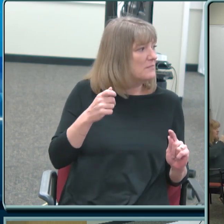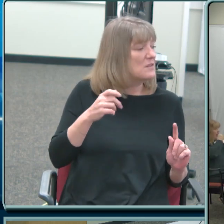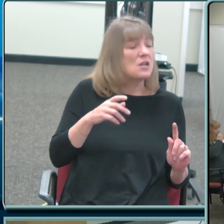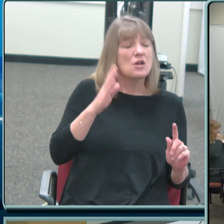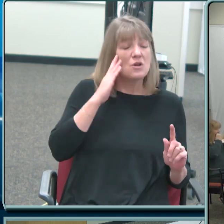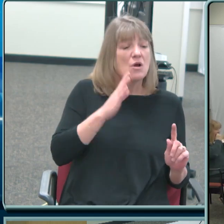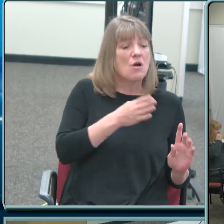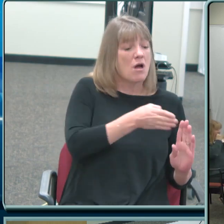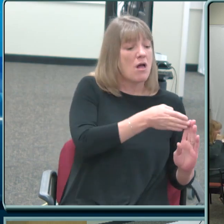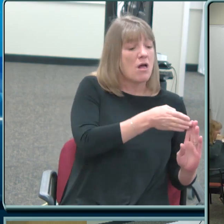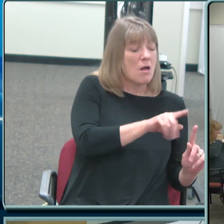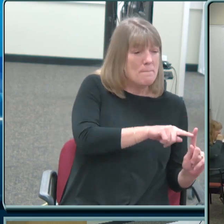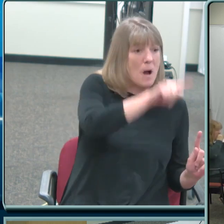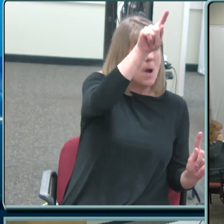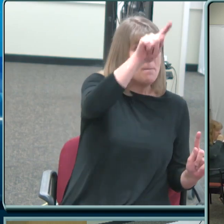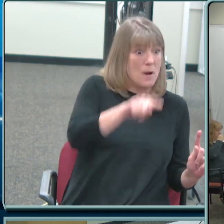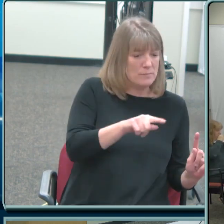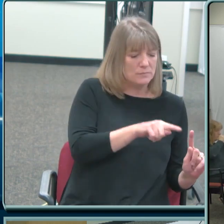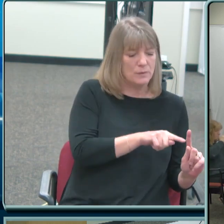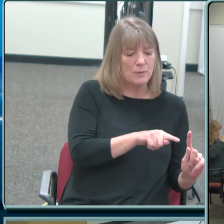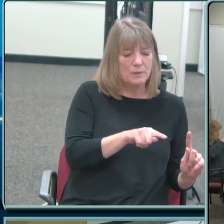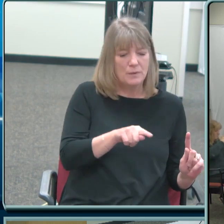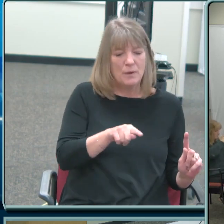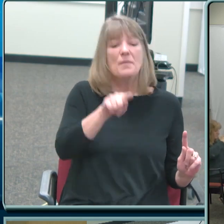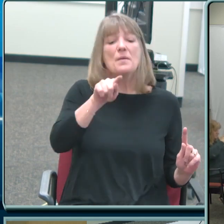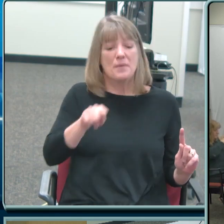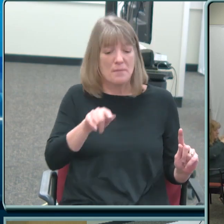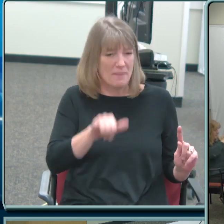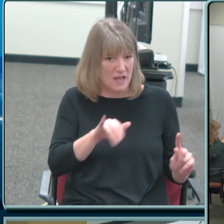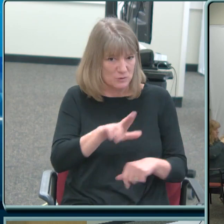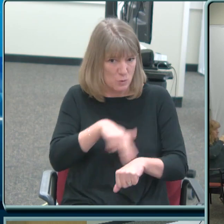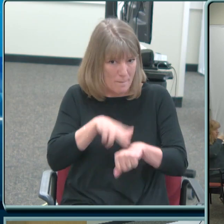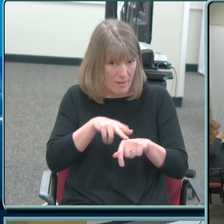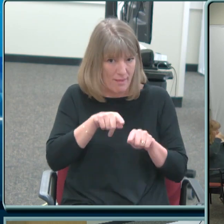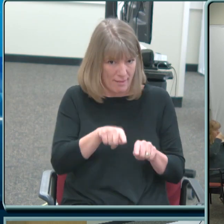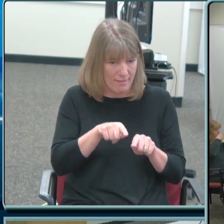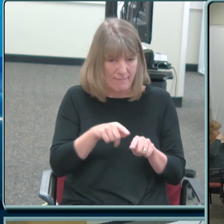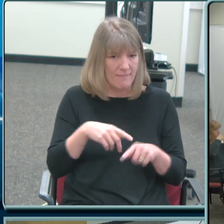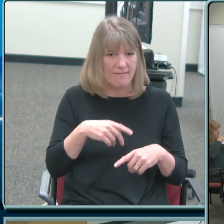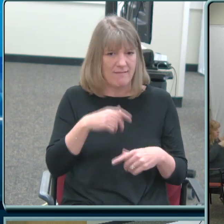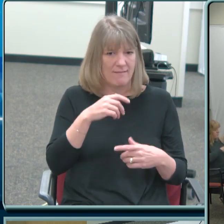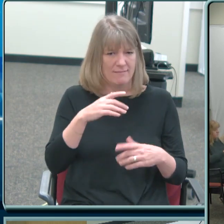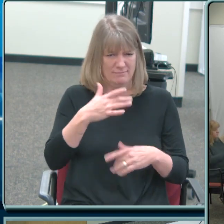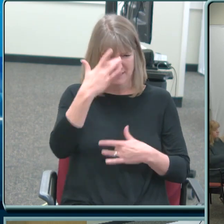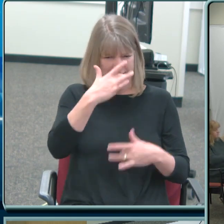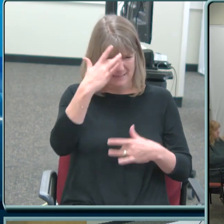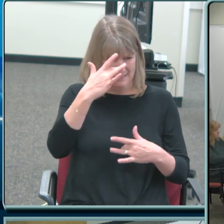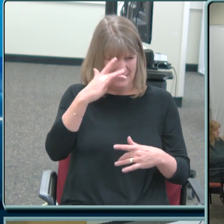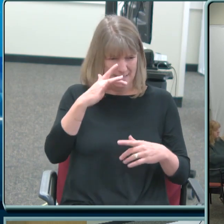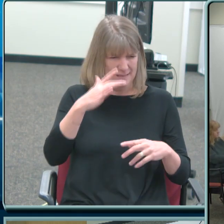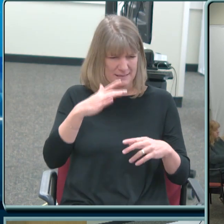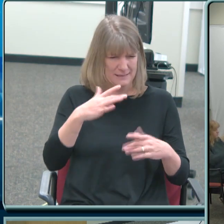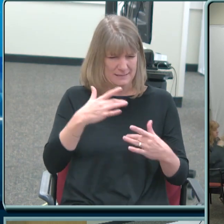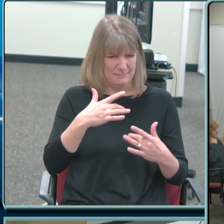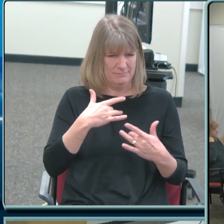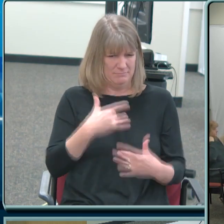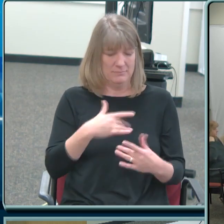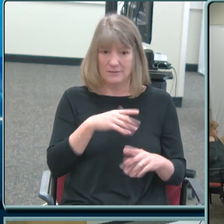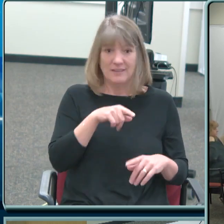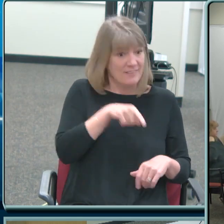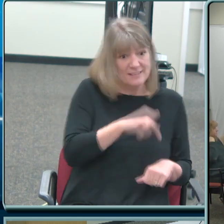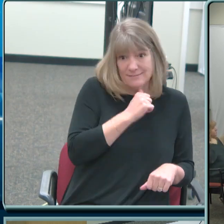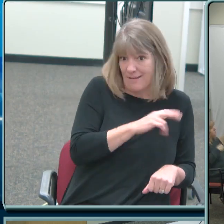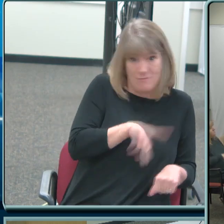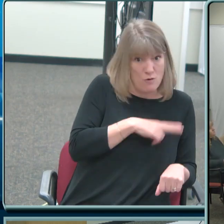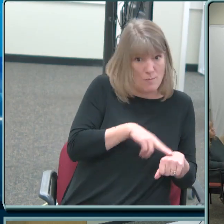in terms of the peak. That would be a normal RSV season, and not nearly as much disease. That would be a normal RSV season. This was not a